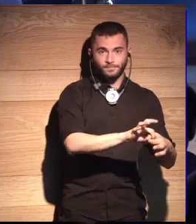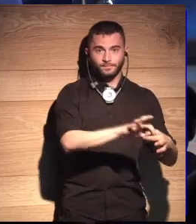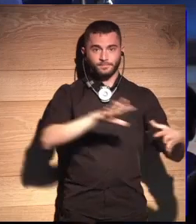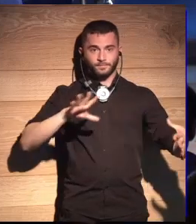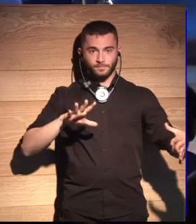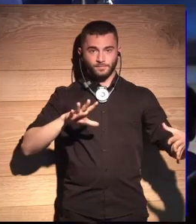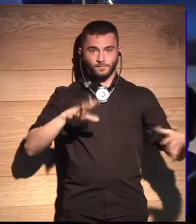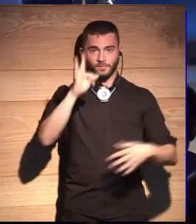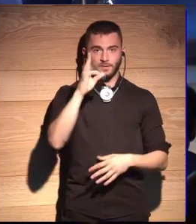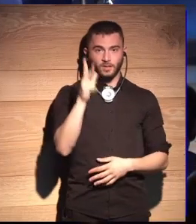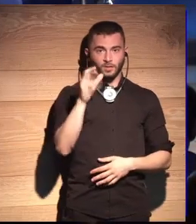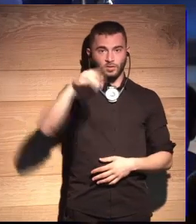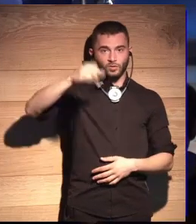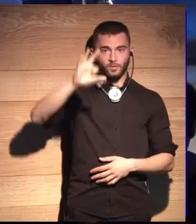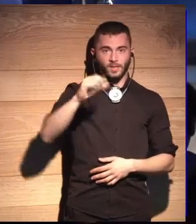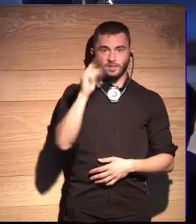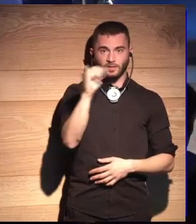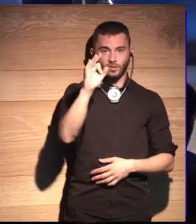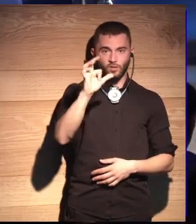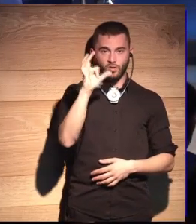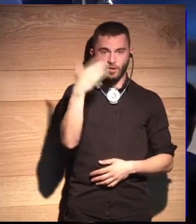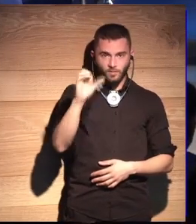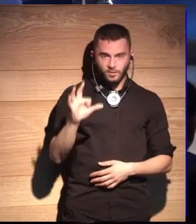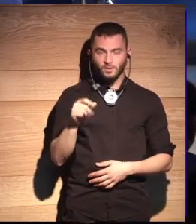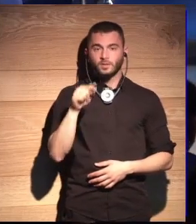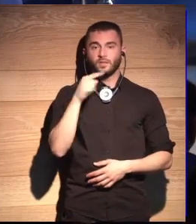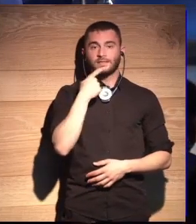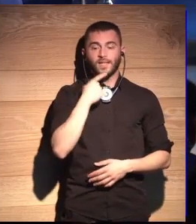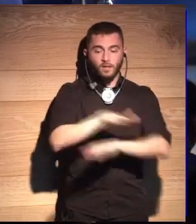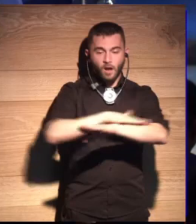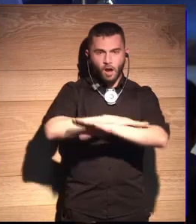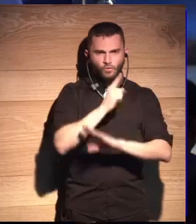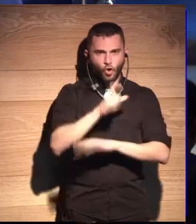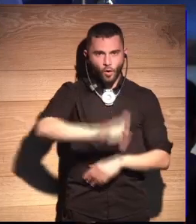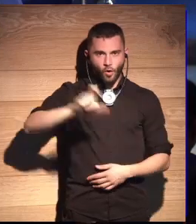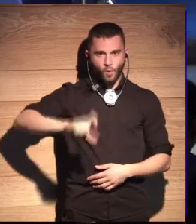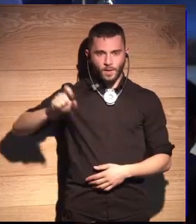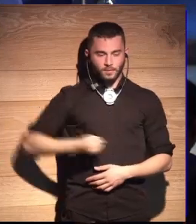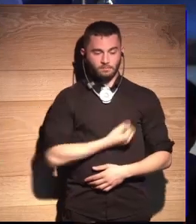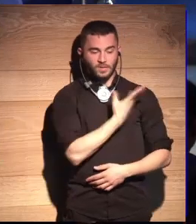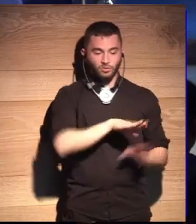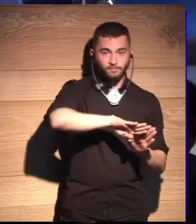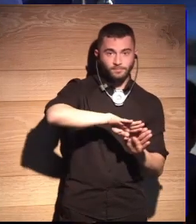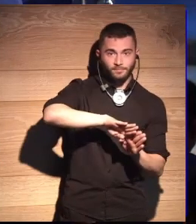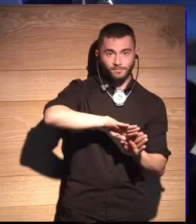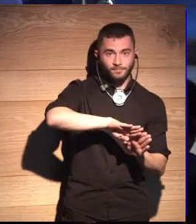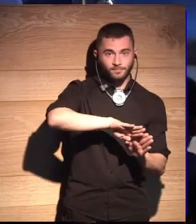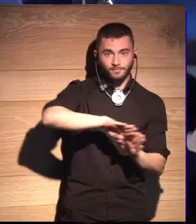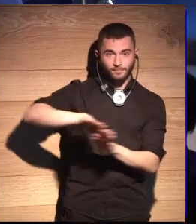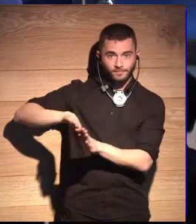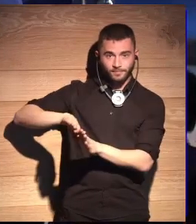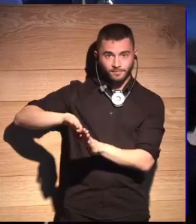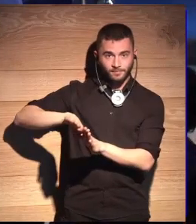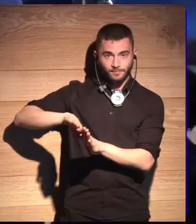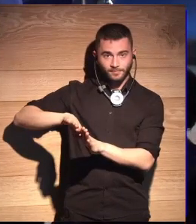elites is that they have abandoned what Thomas Hobbes said, that the governor should keep passions aside, so